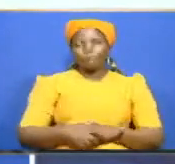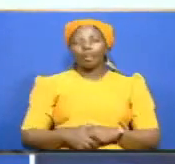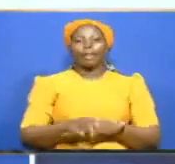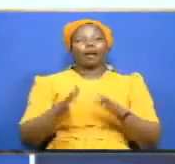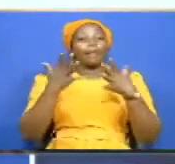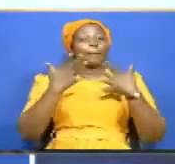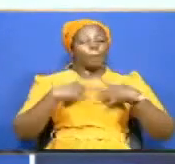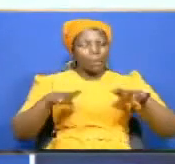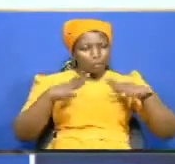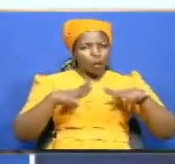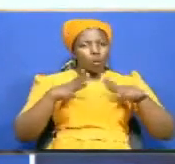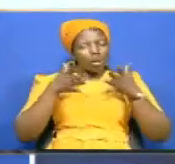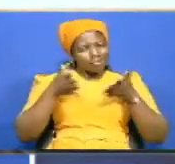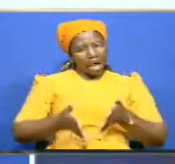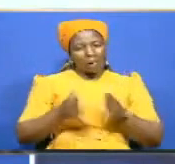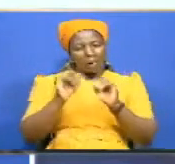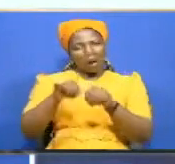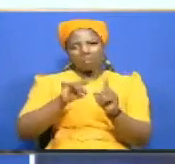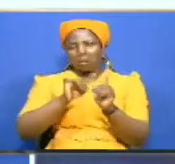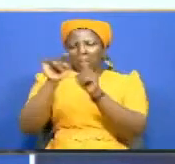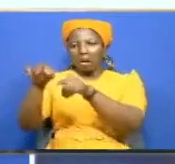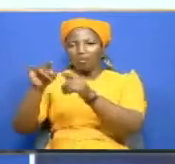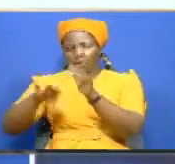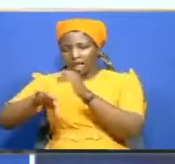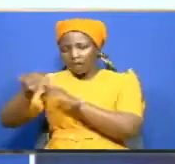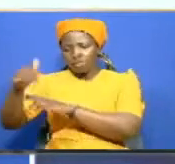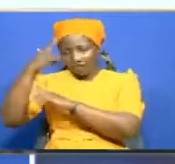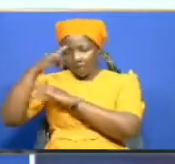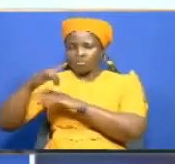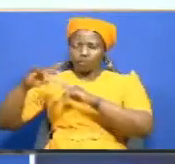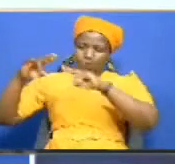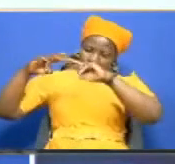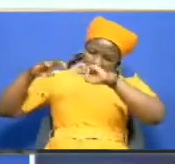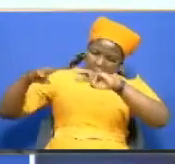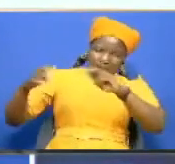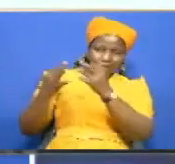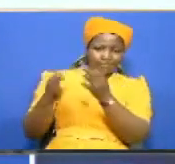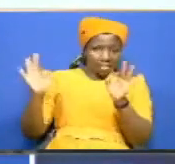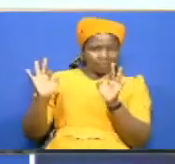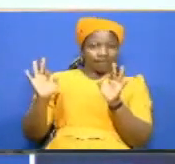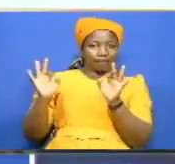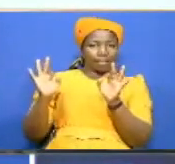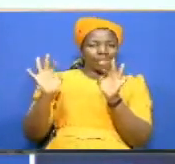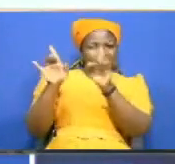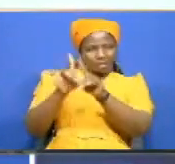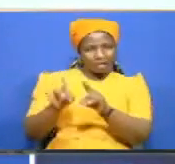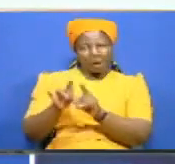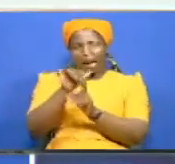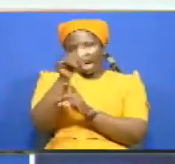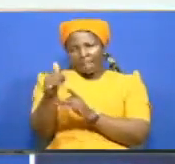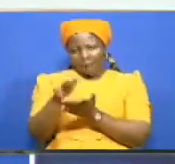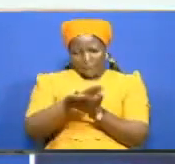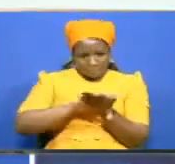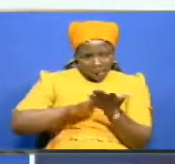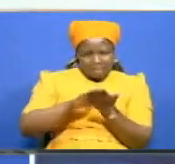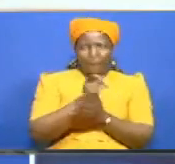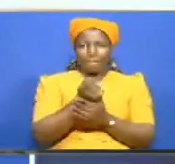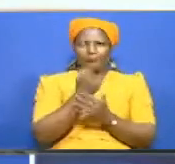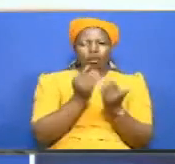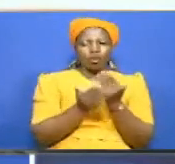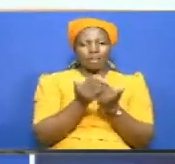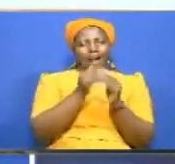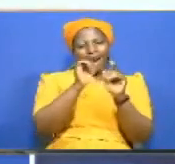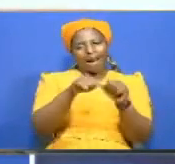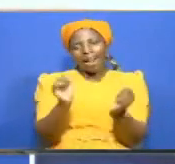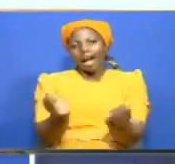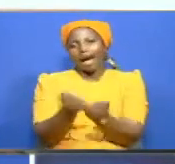people are able just to go to the counties for screening, and that will be for free. Mm-hmm. Even some of basic diagnoses may be done in the